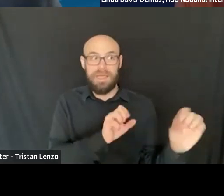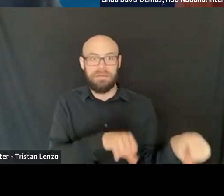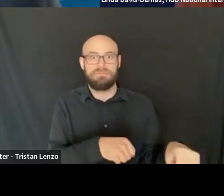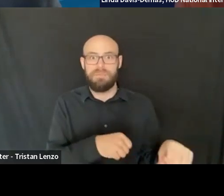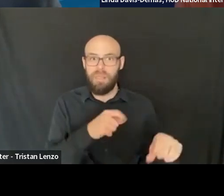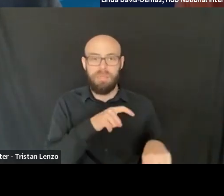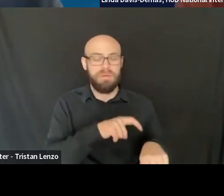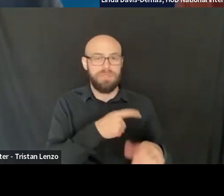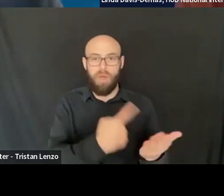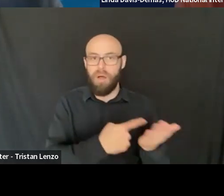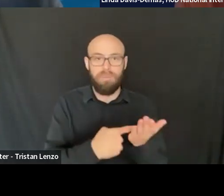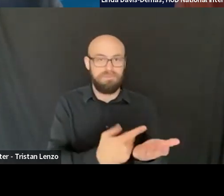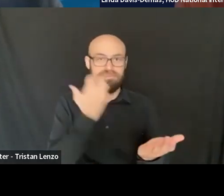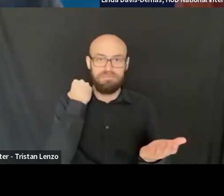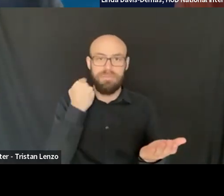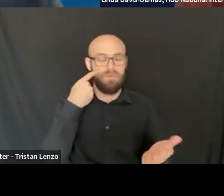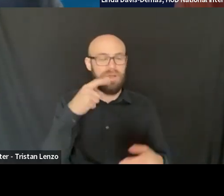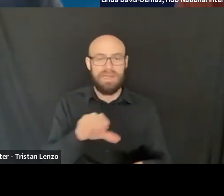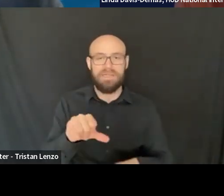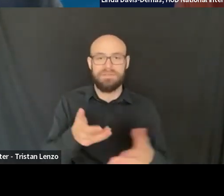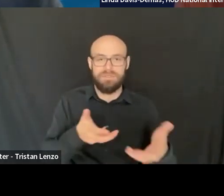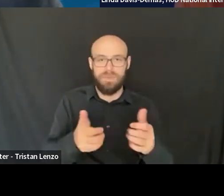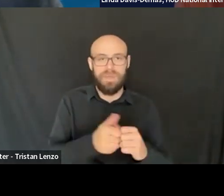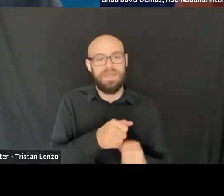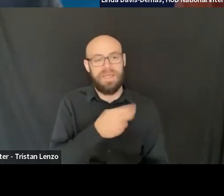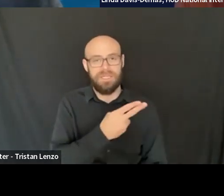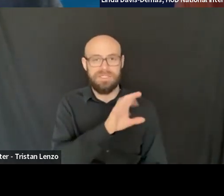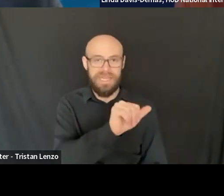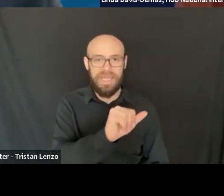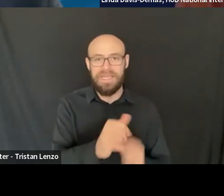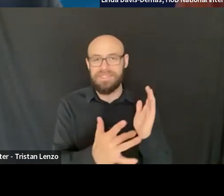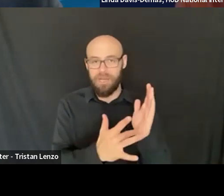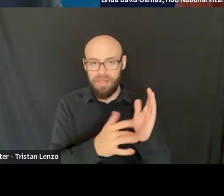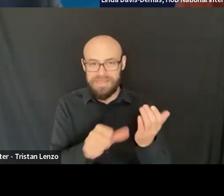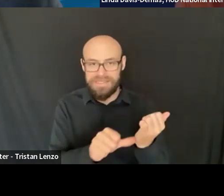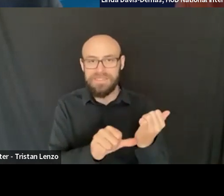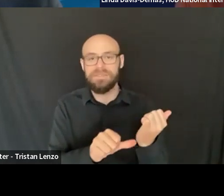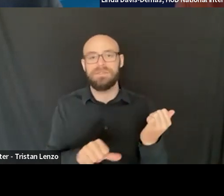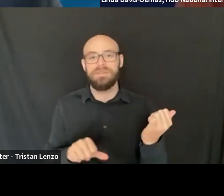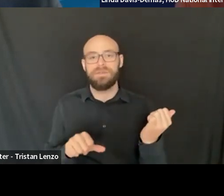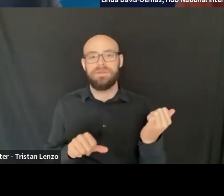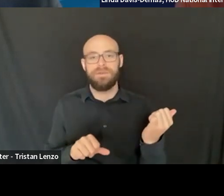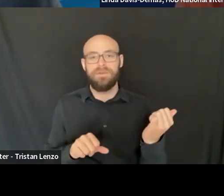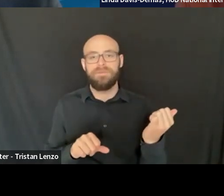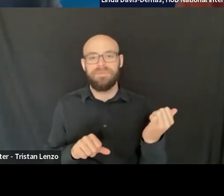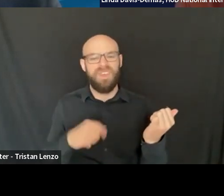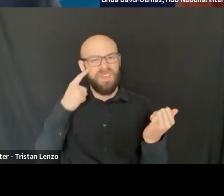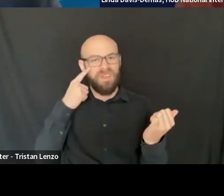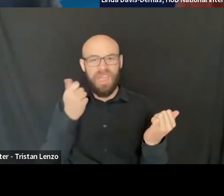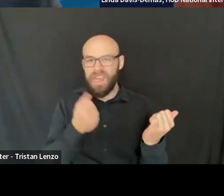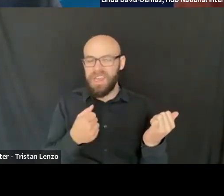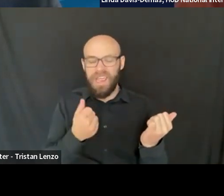and intermediaries. Any sort of technical assistance, anything else that OHC can offer for smaller HCAs on compliance, I think would be most